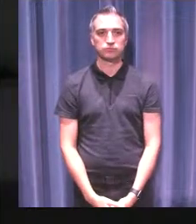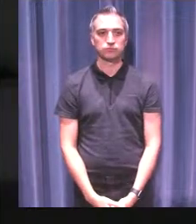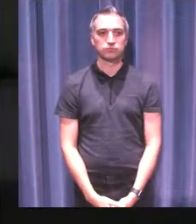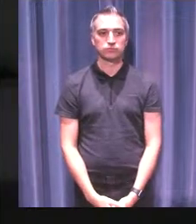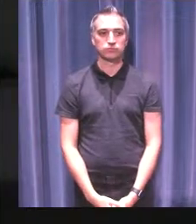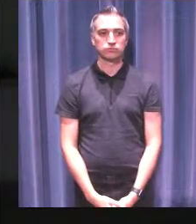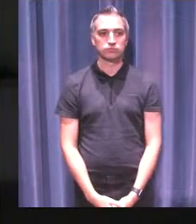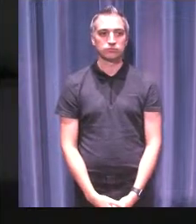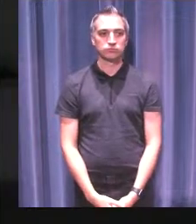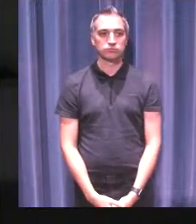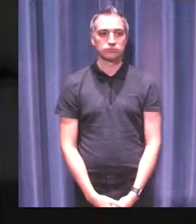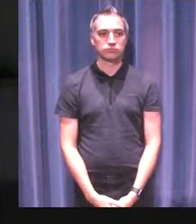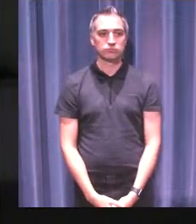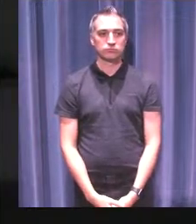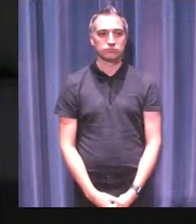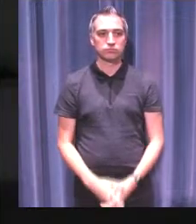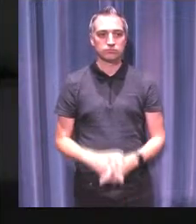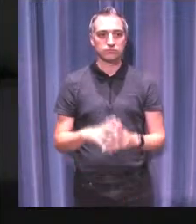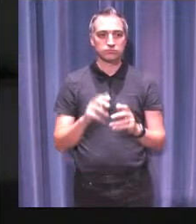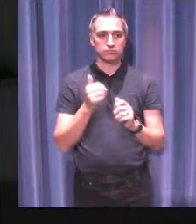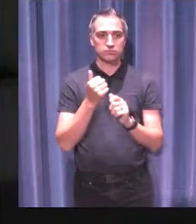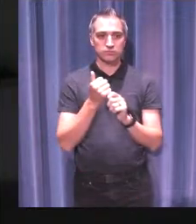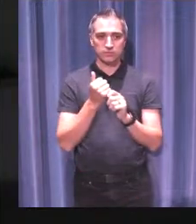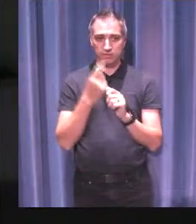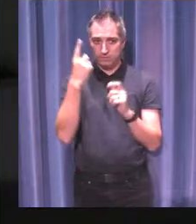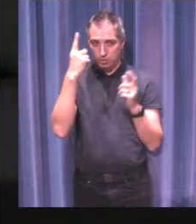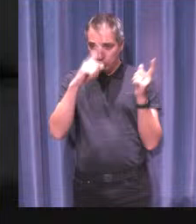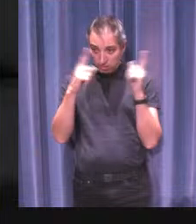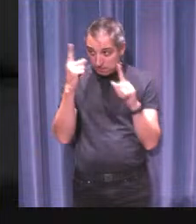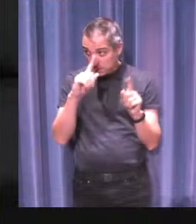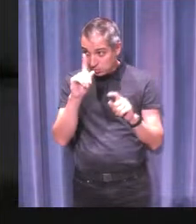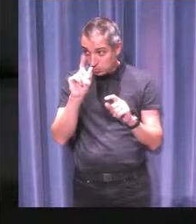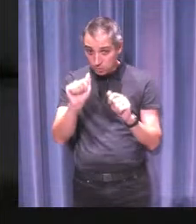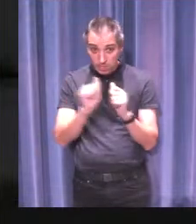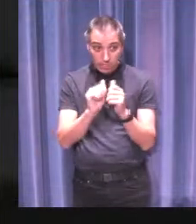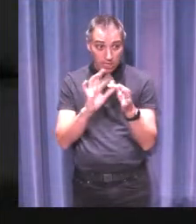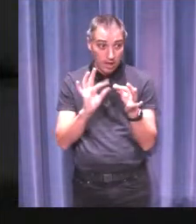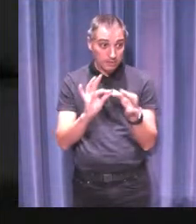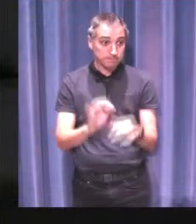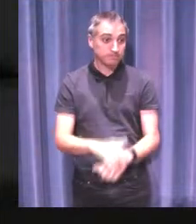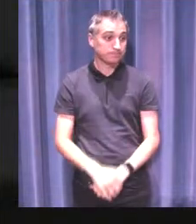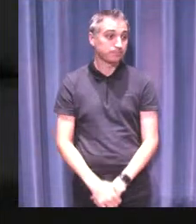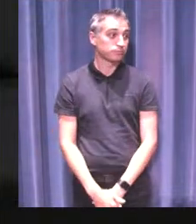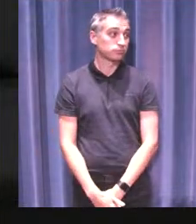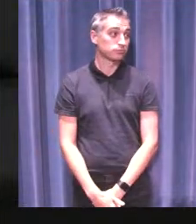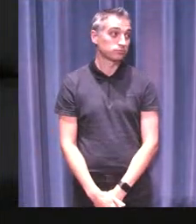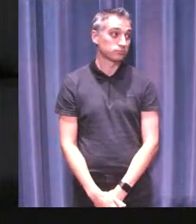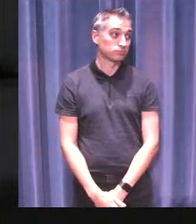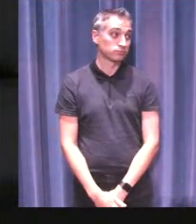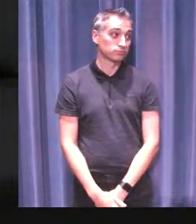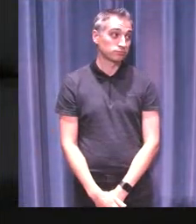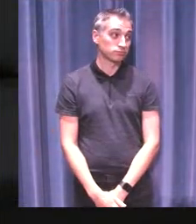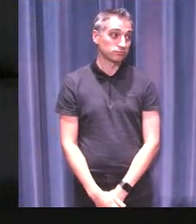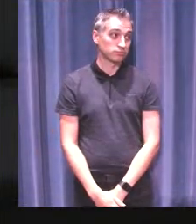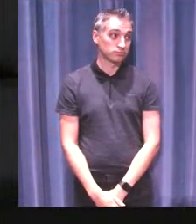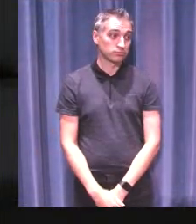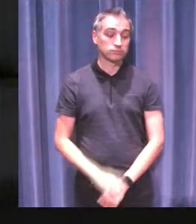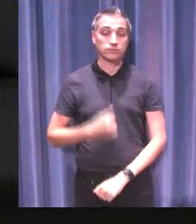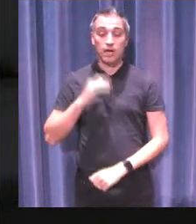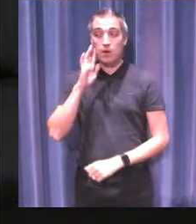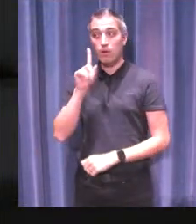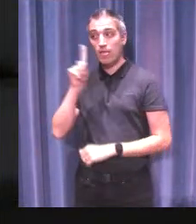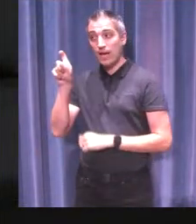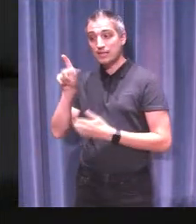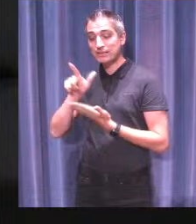Is everybody else in agreement with that? Okay. Now, I'm going to ask the attorney